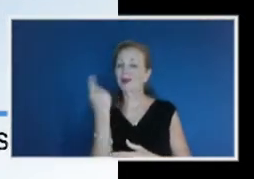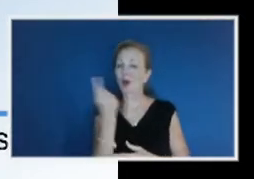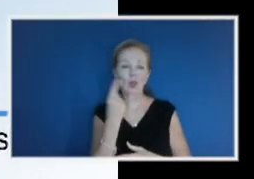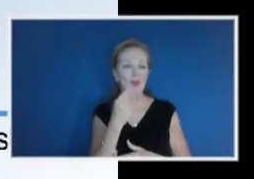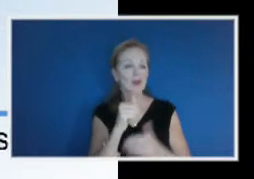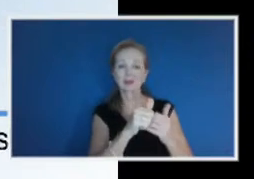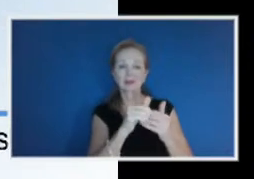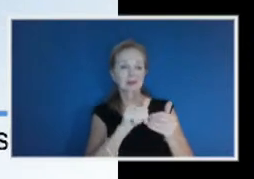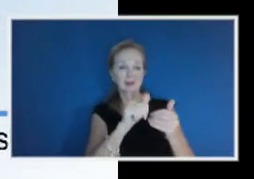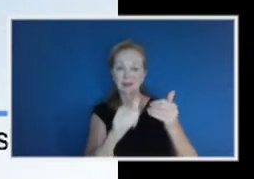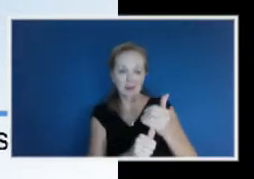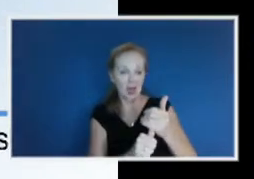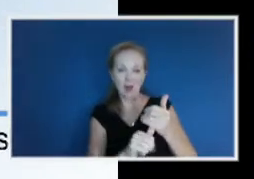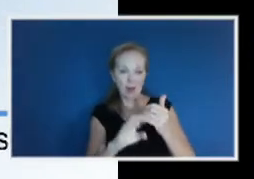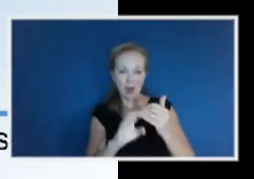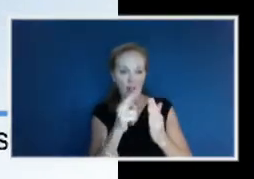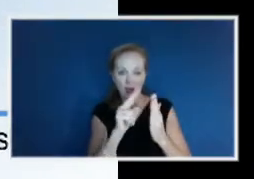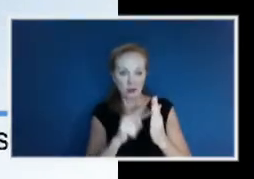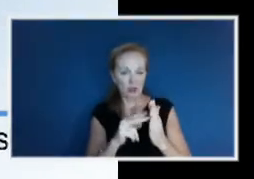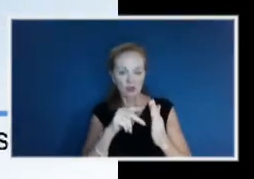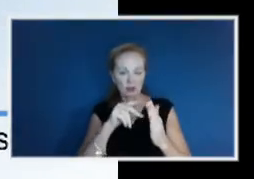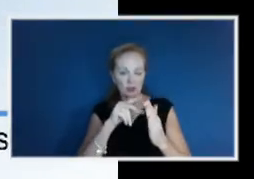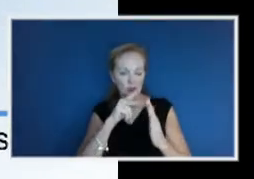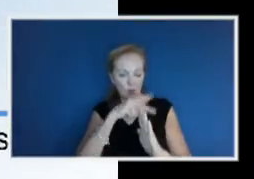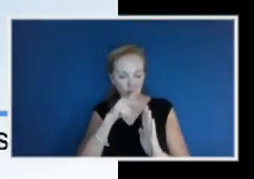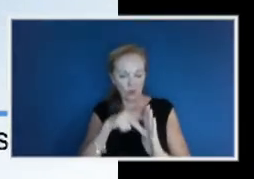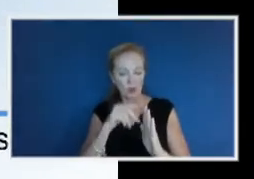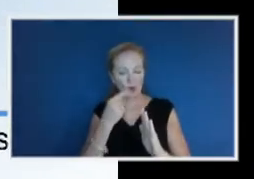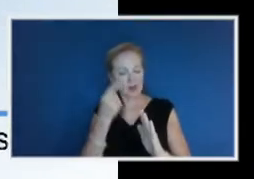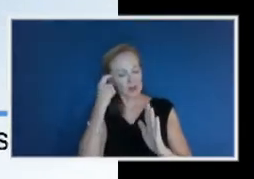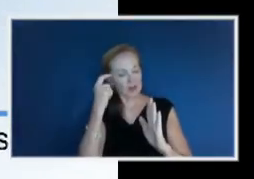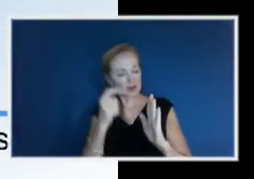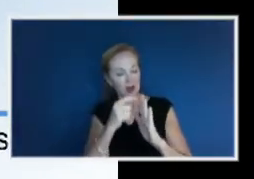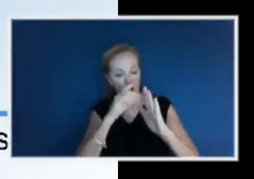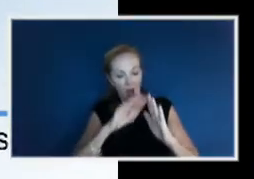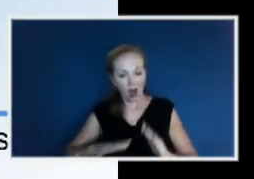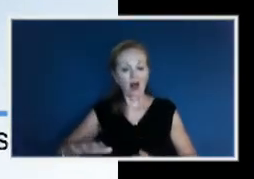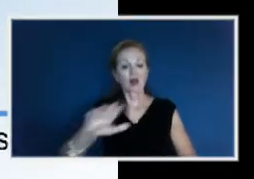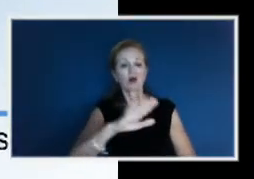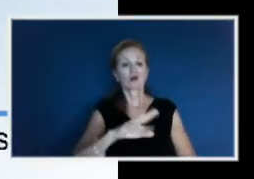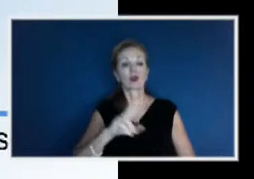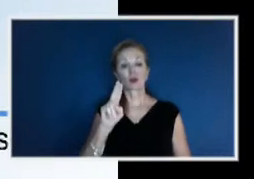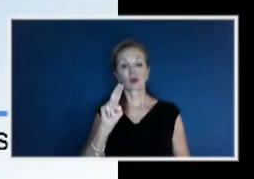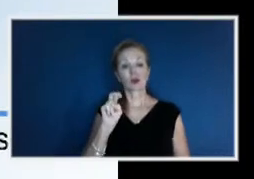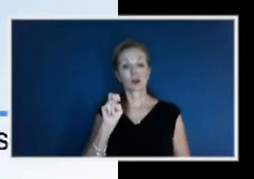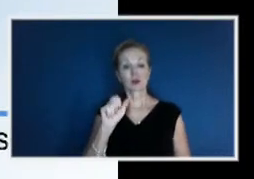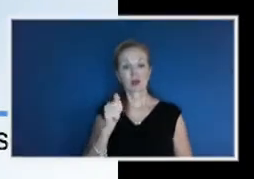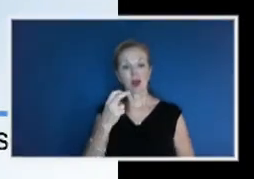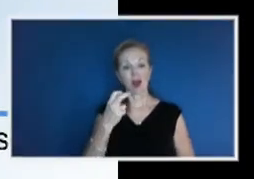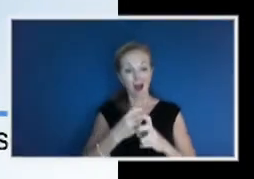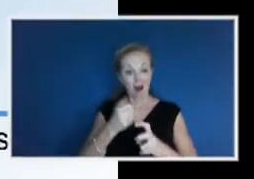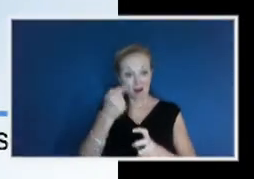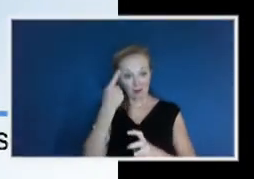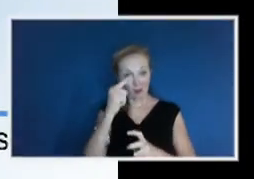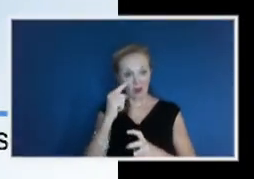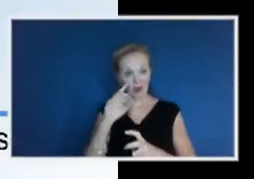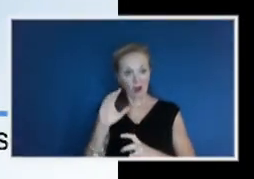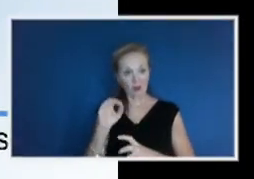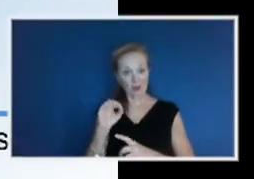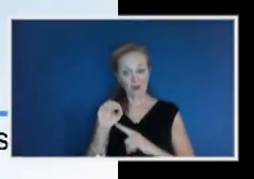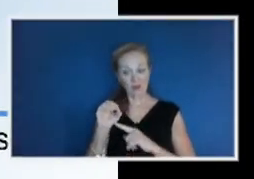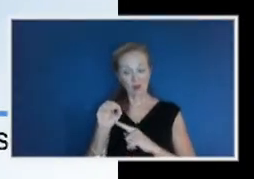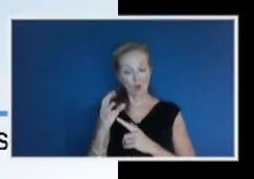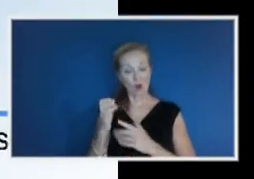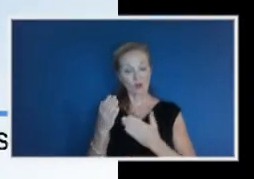the discriminatory barriers that we always identify across the country are harder for firms that want to serve in a